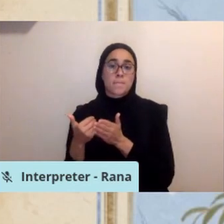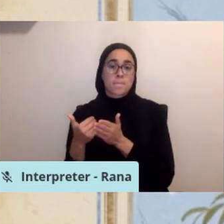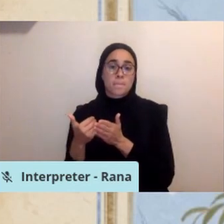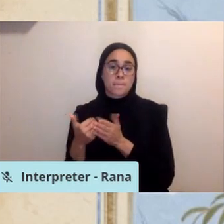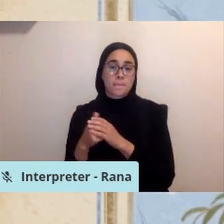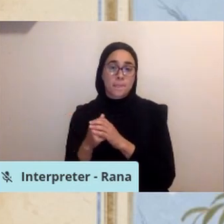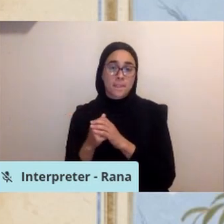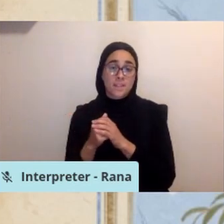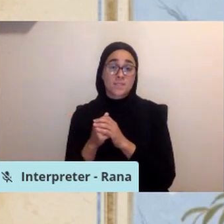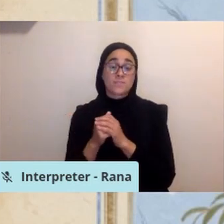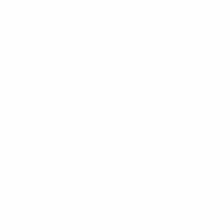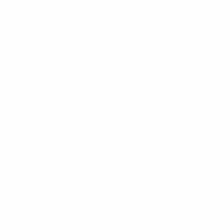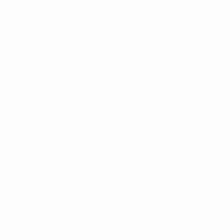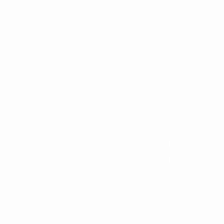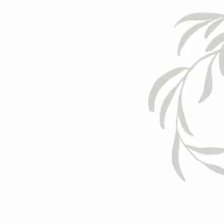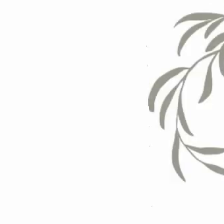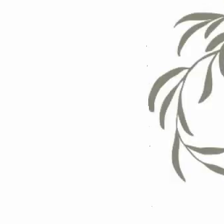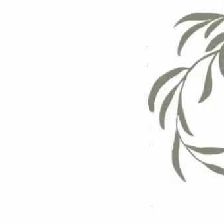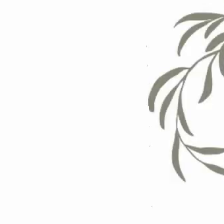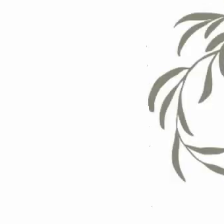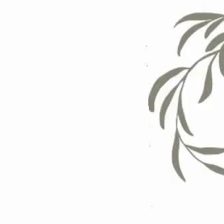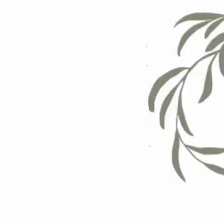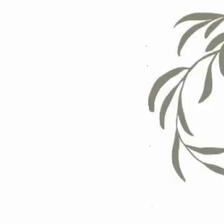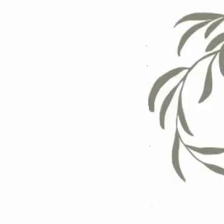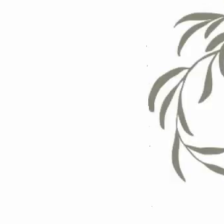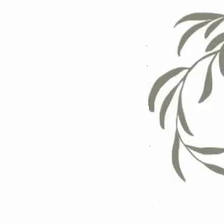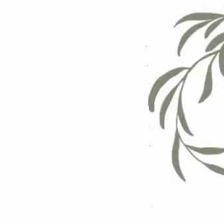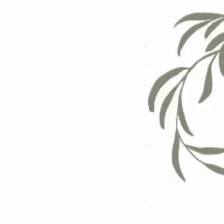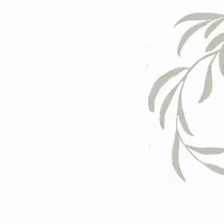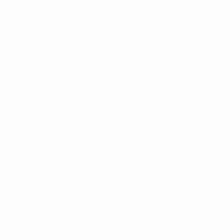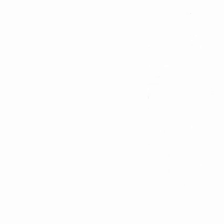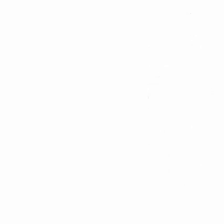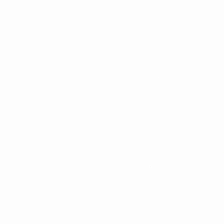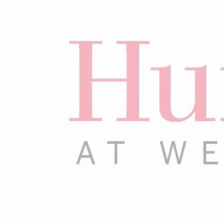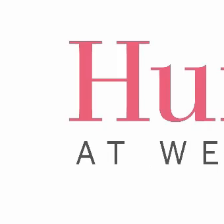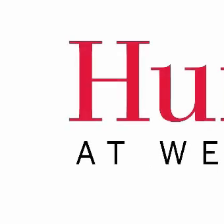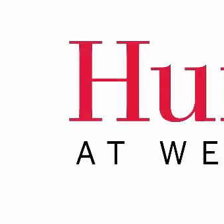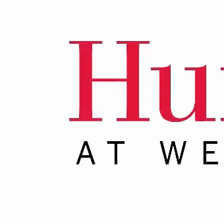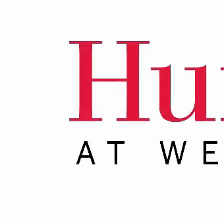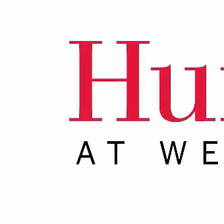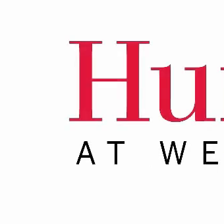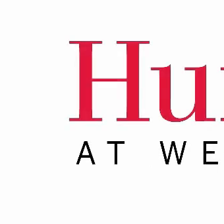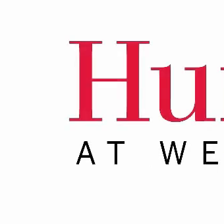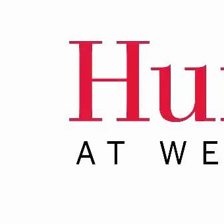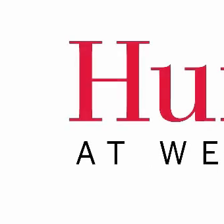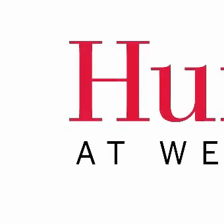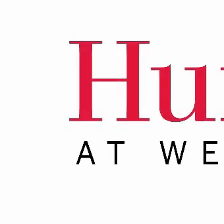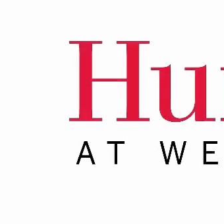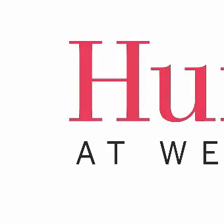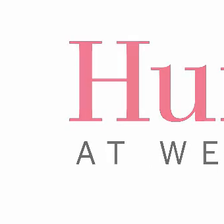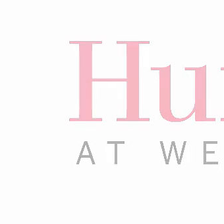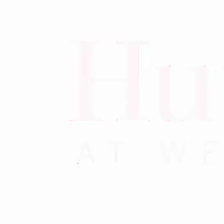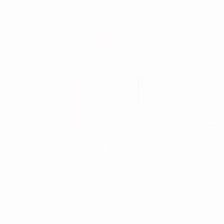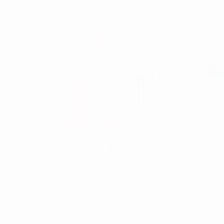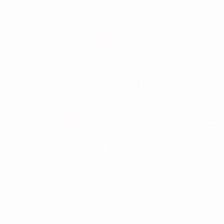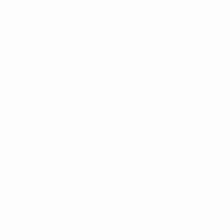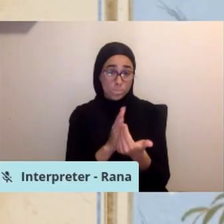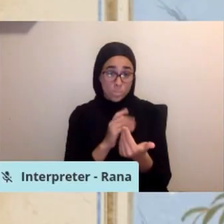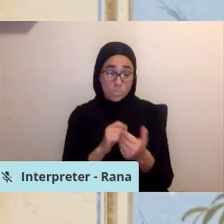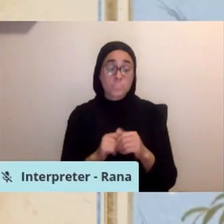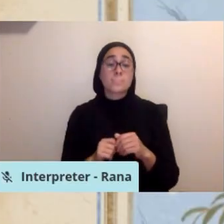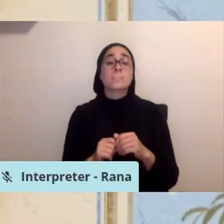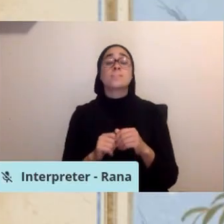Climbing the mountain, by its very nature, is not easy. However, the benefits